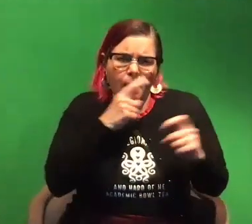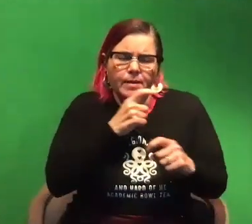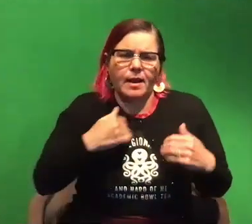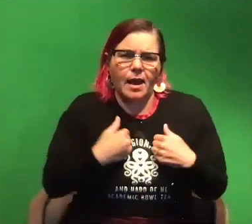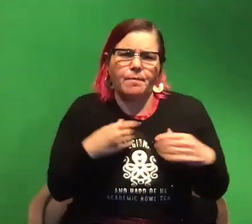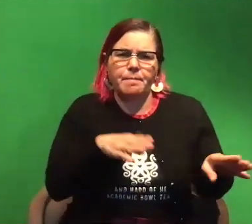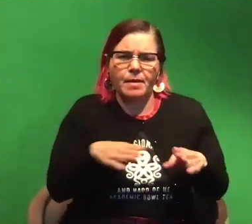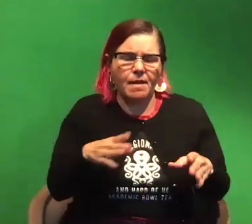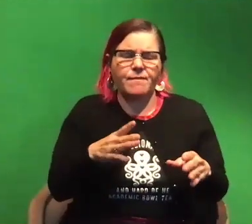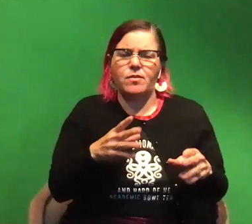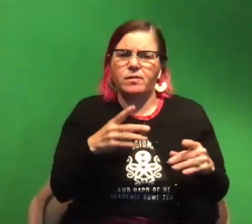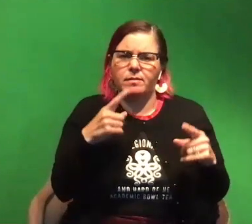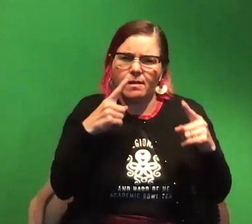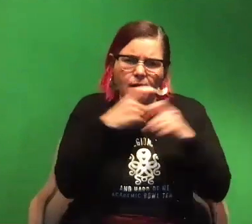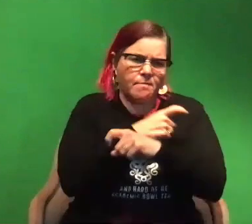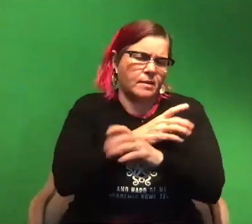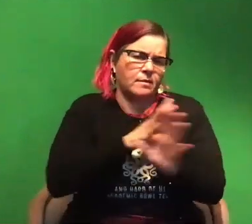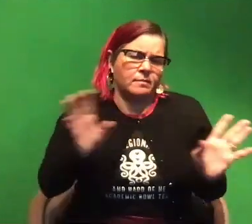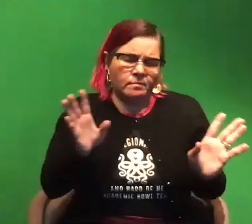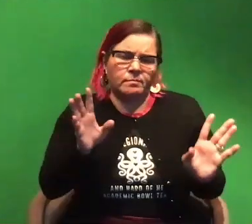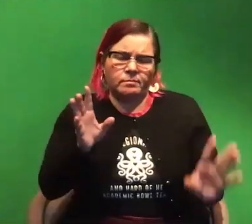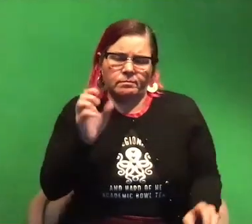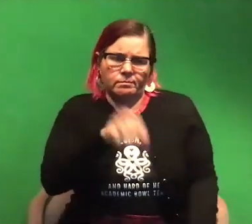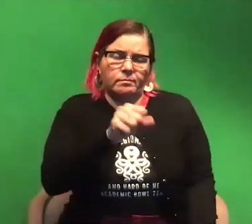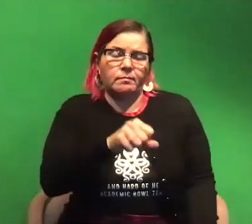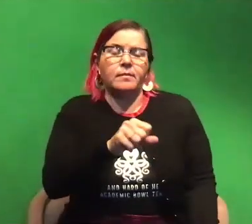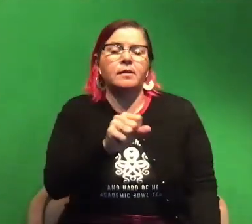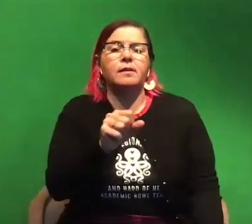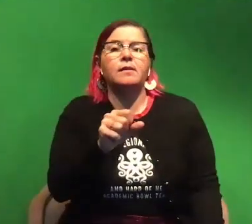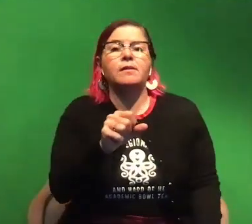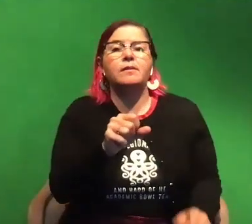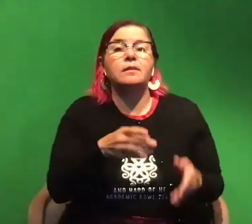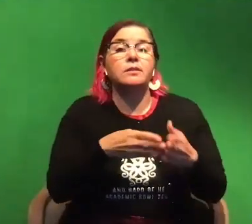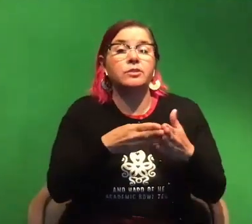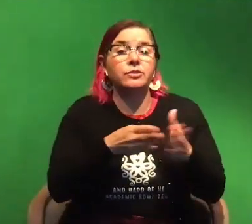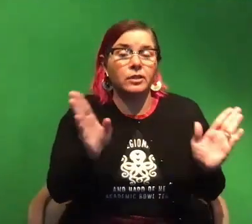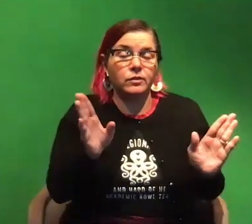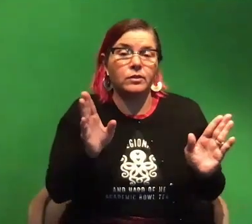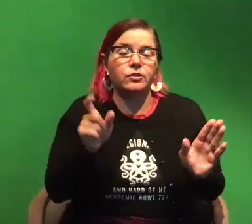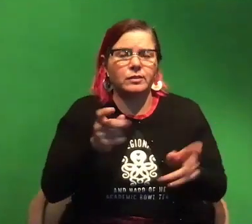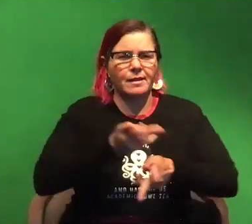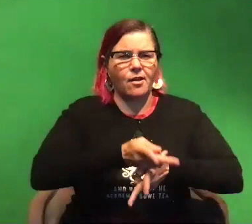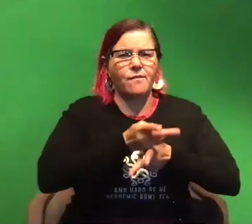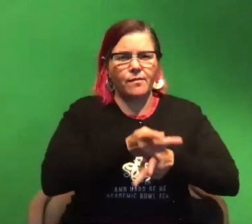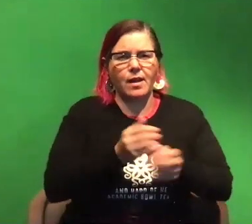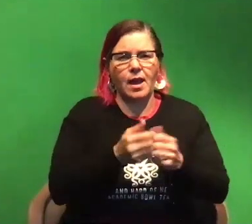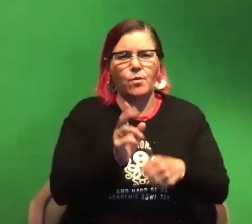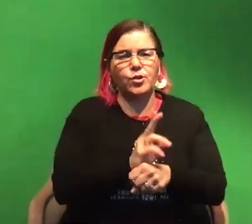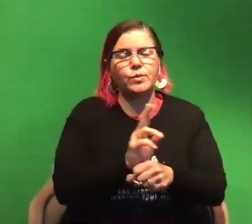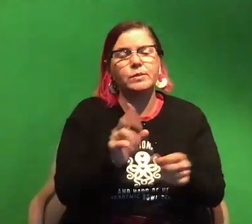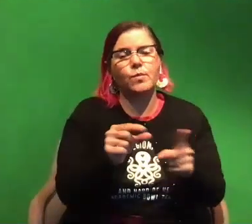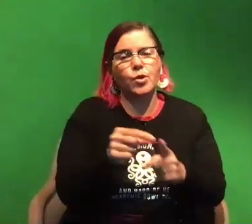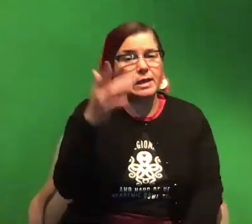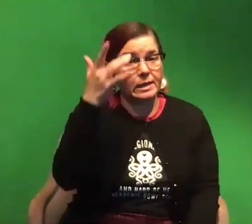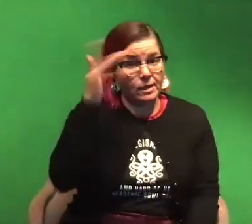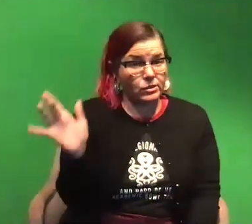extremely sophisticated and complex. But I do just want to say in general, we should be careful about how we use the word intelligence,